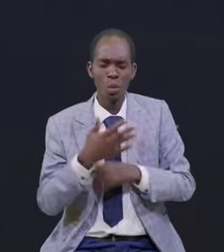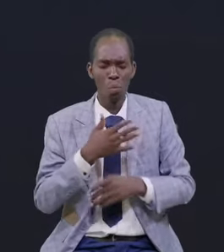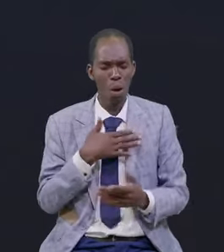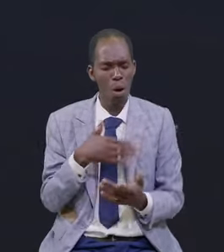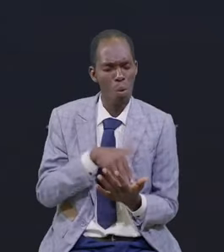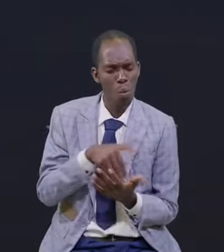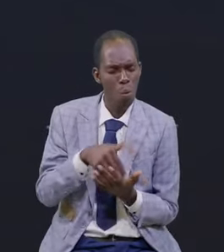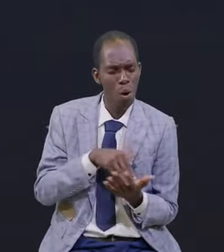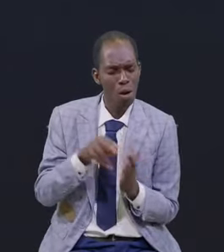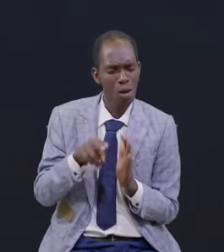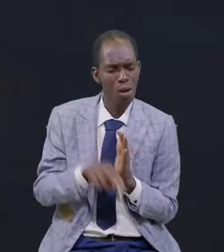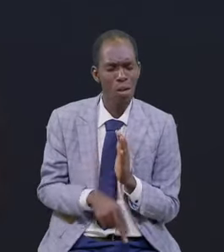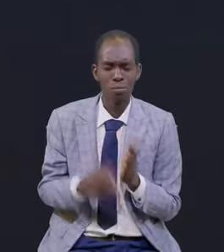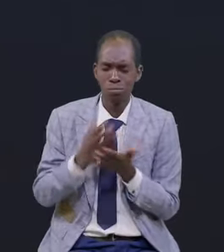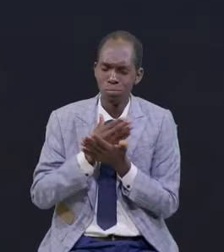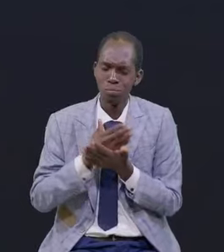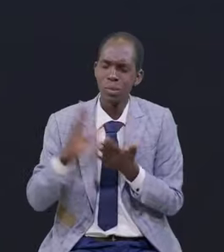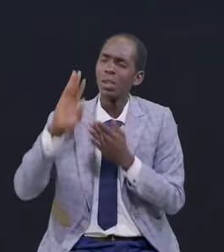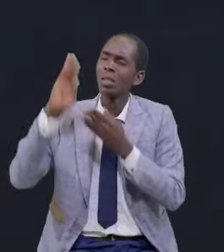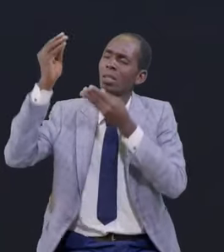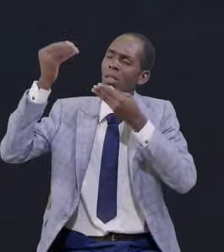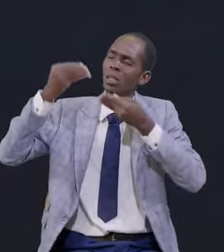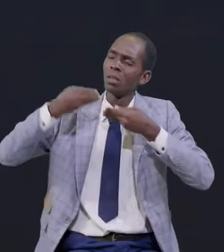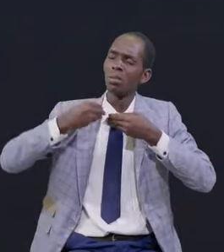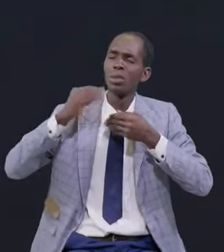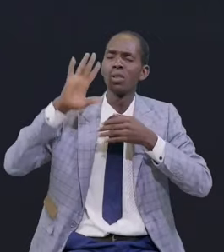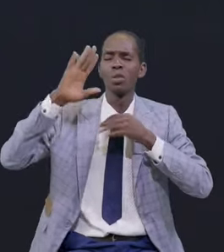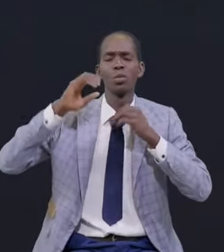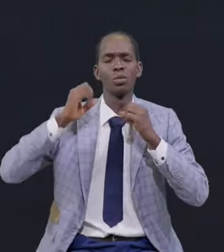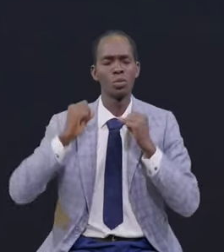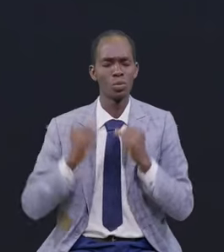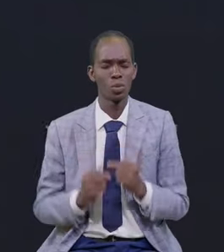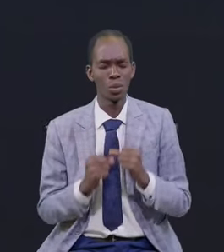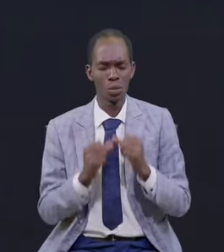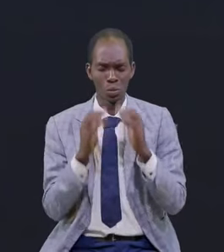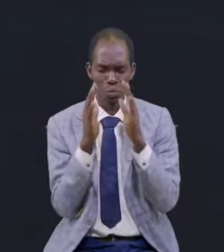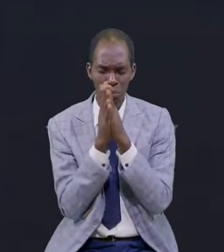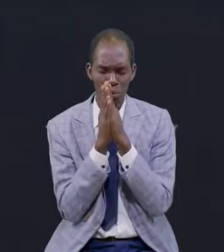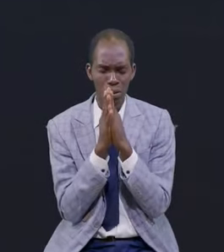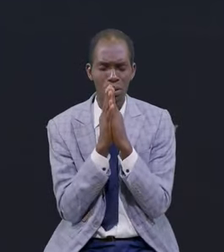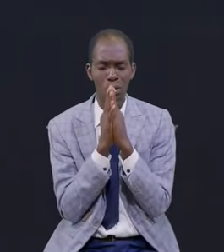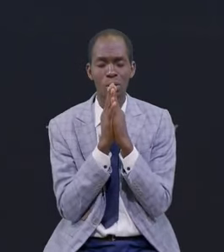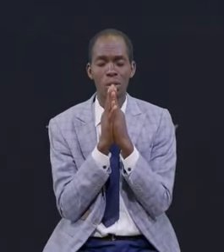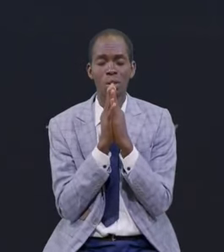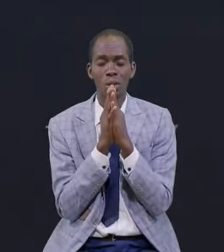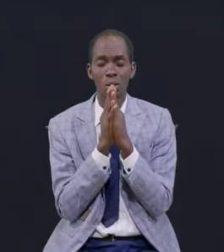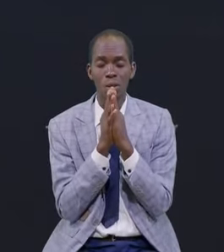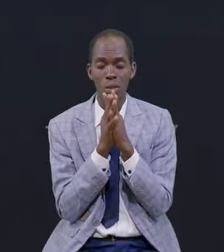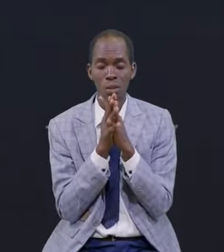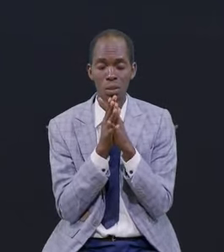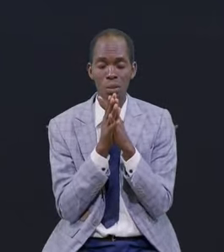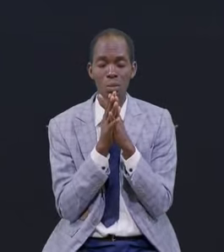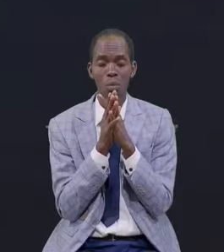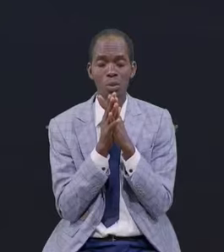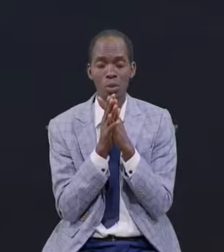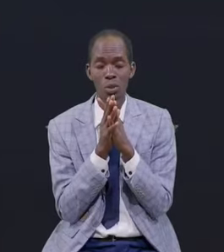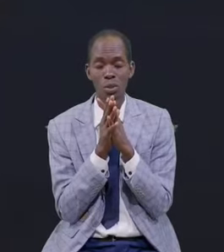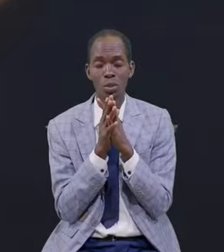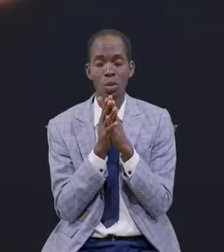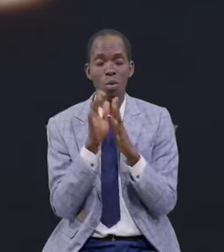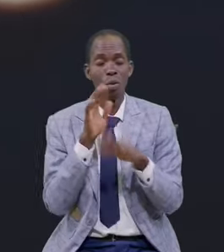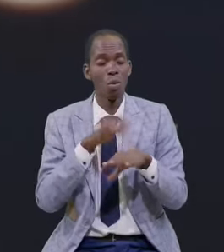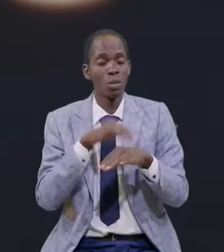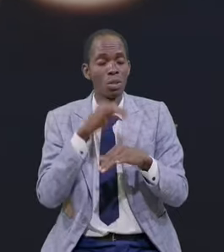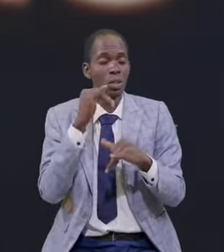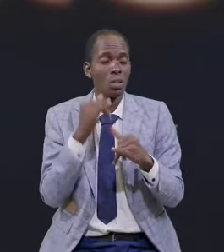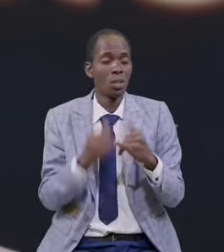a giver of the spirit that last day of the feast Jesus told and his said If any man thirst If